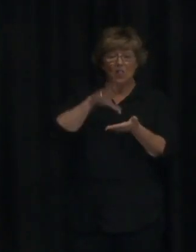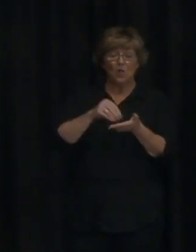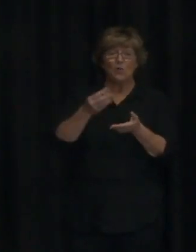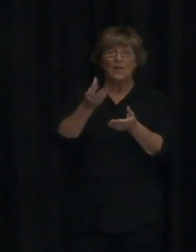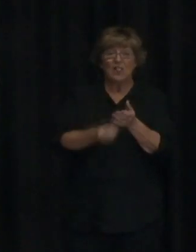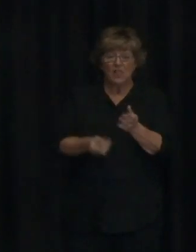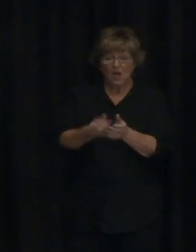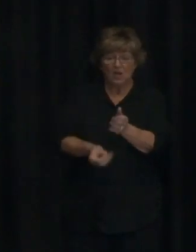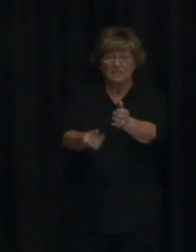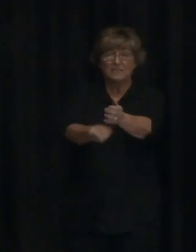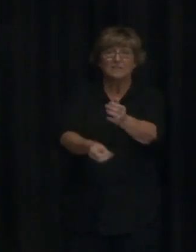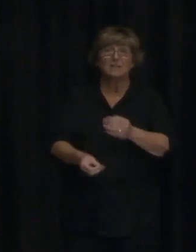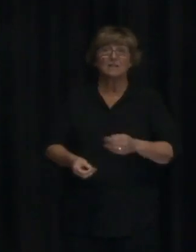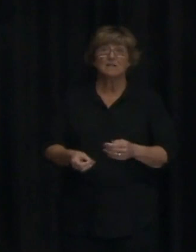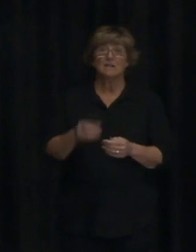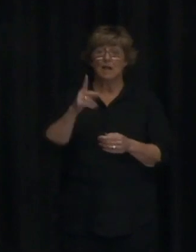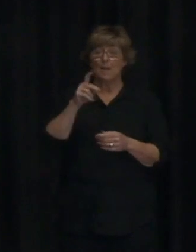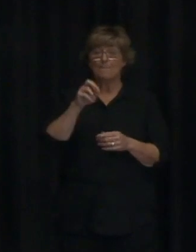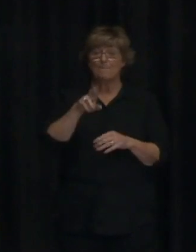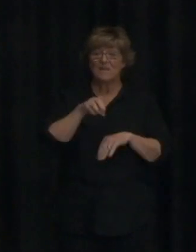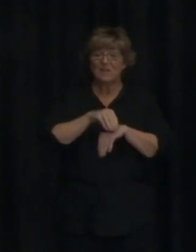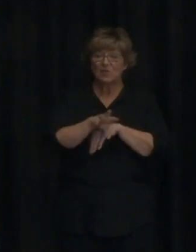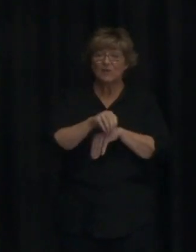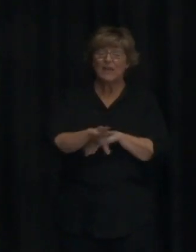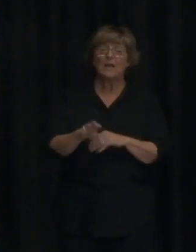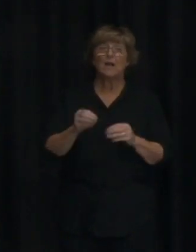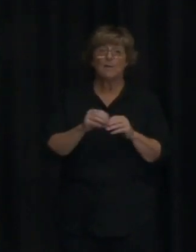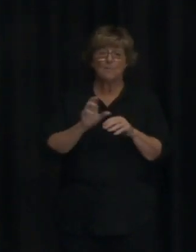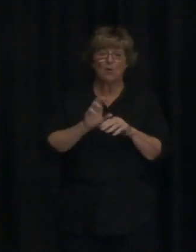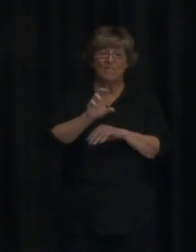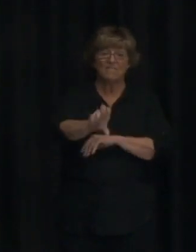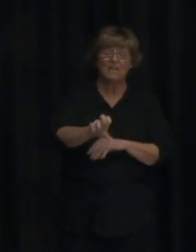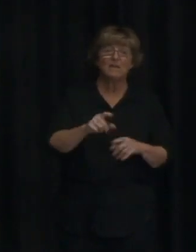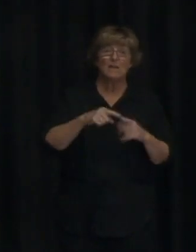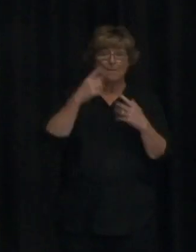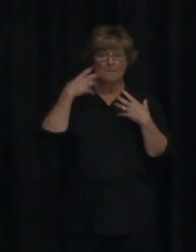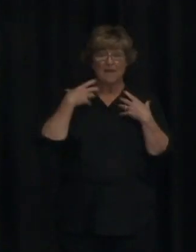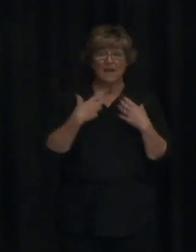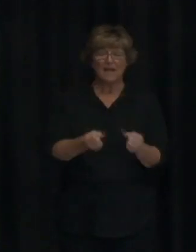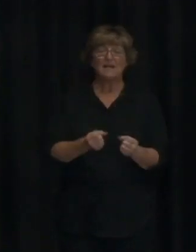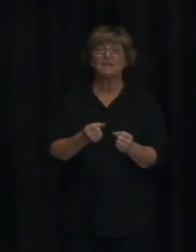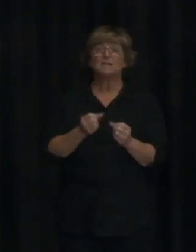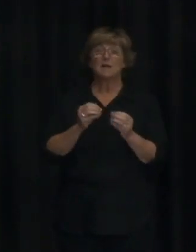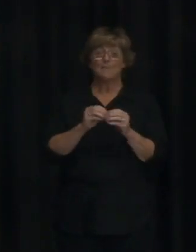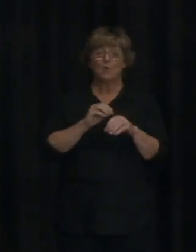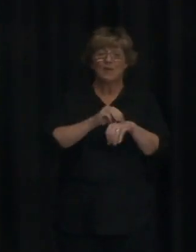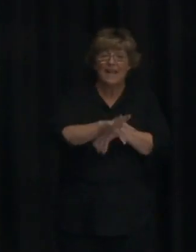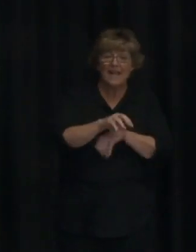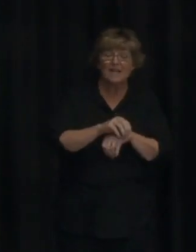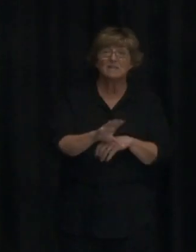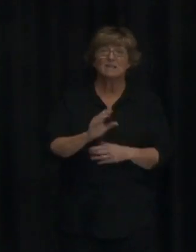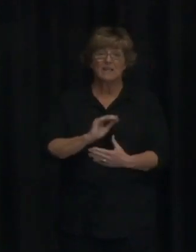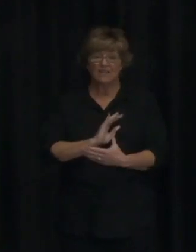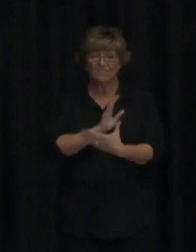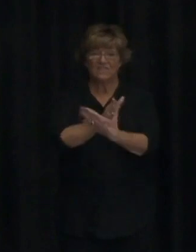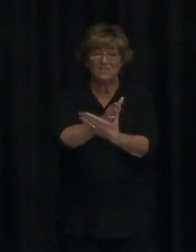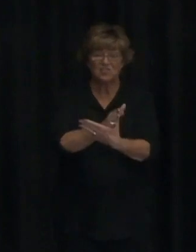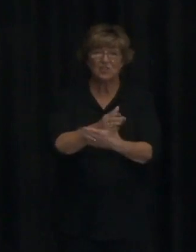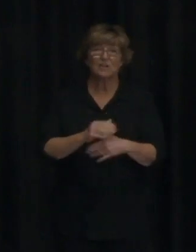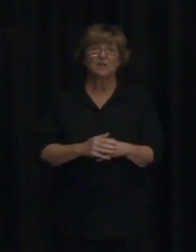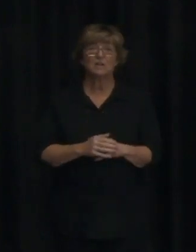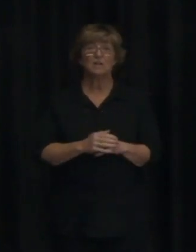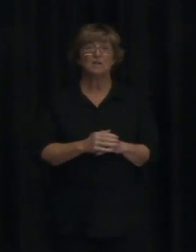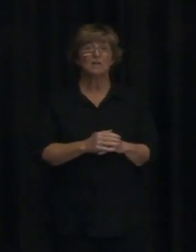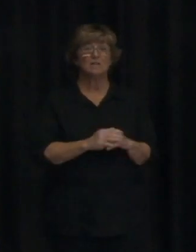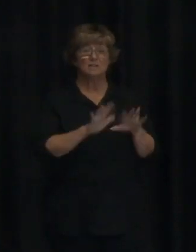more peer-to-peer counseling, more investment in mental health, more counselors, provides more interventions across